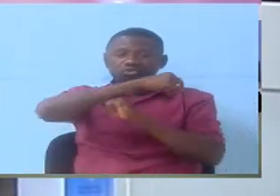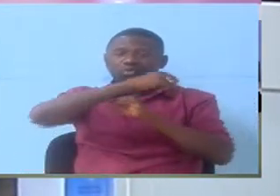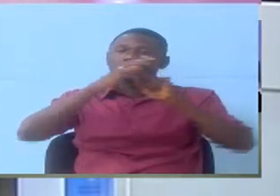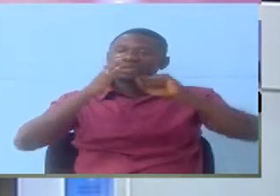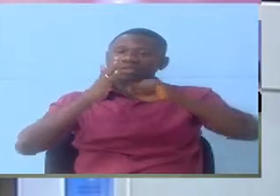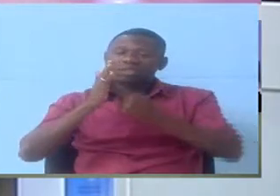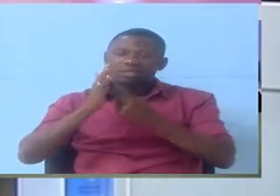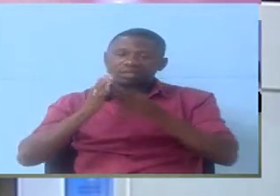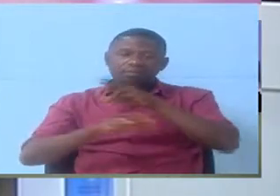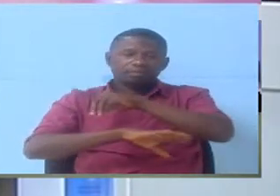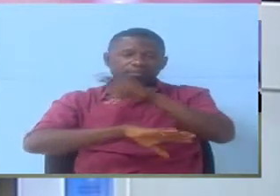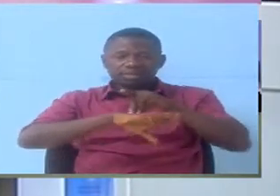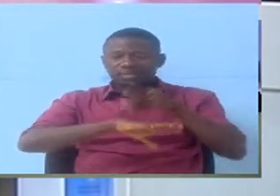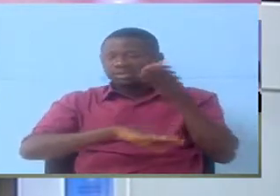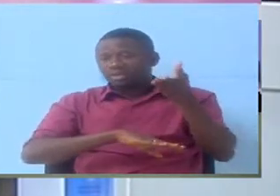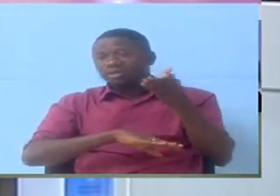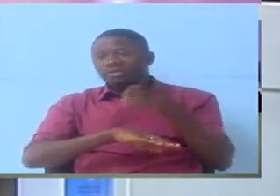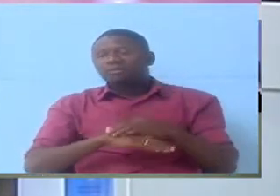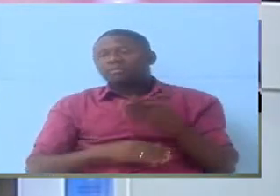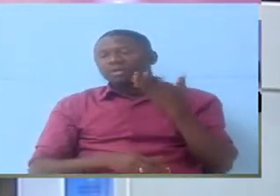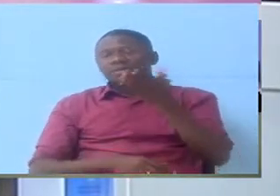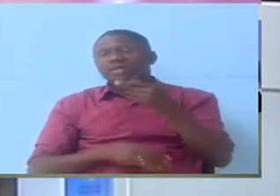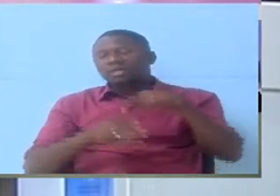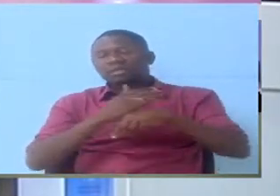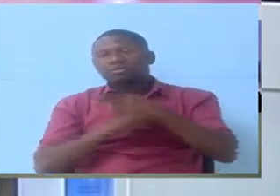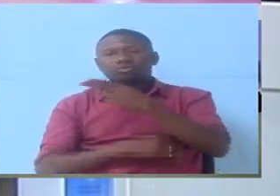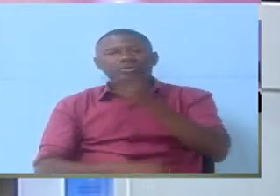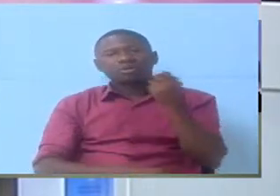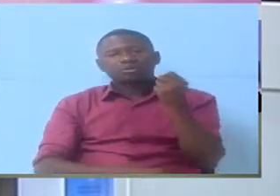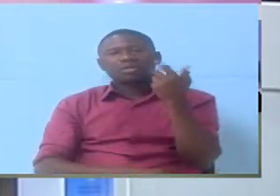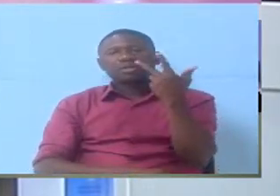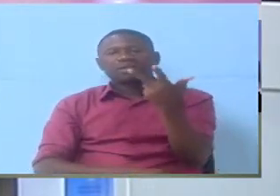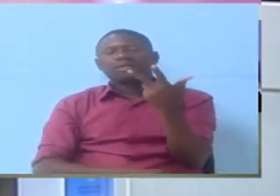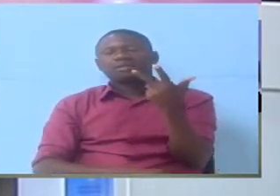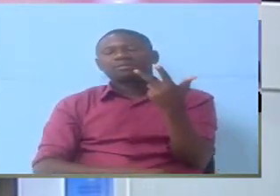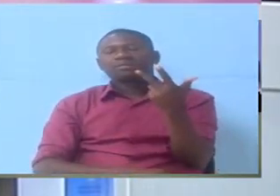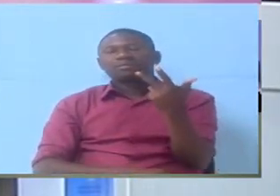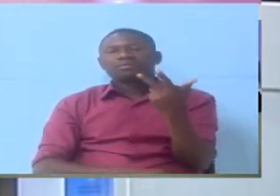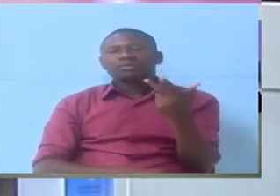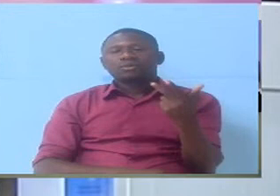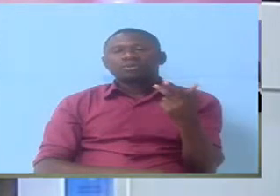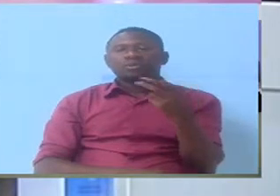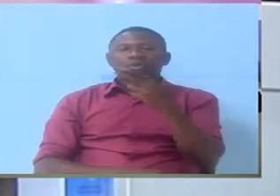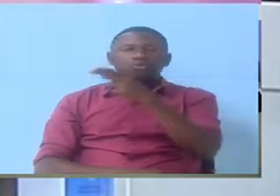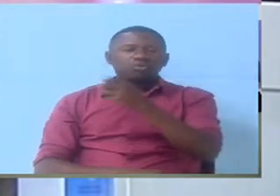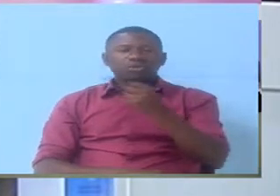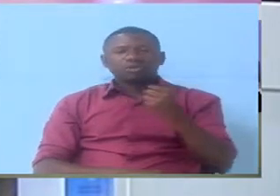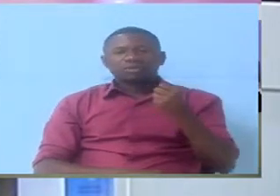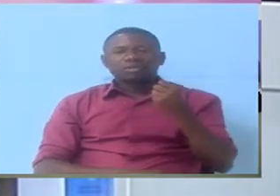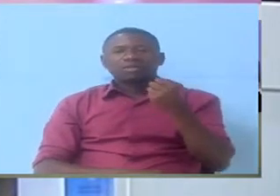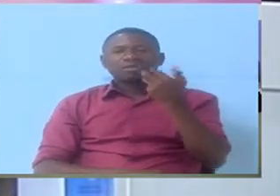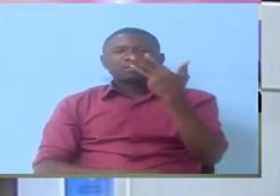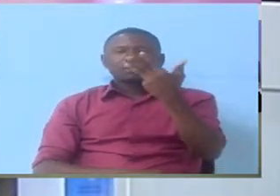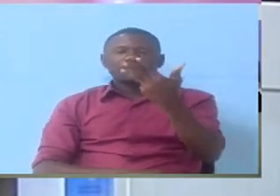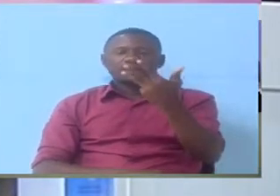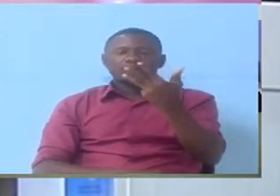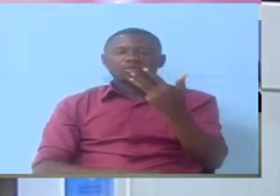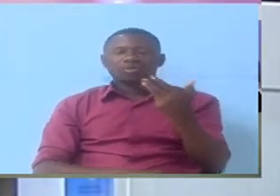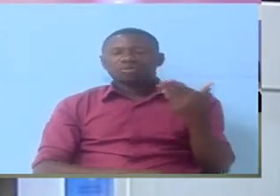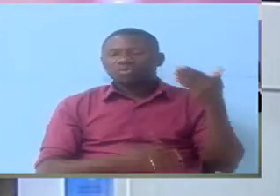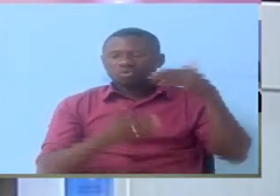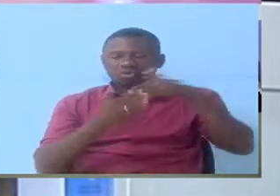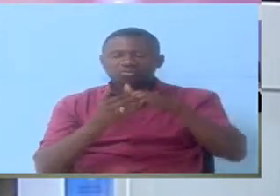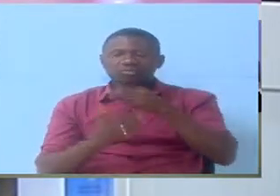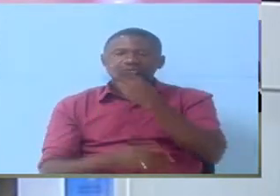bunda nyina nyatonkoti. I was there 2008. Mbije kabirin 2008. 2009. Or